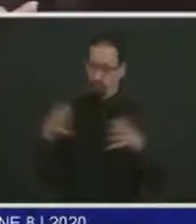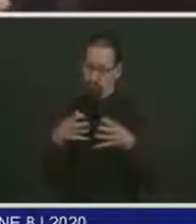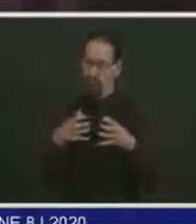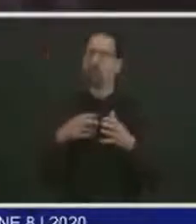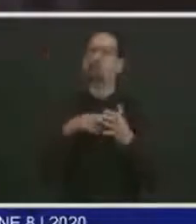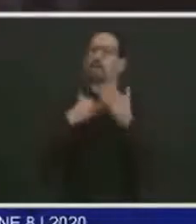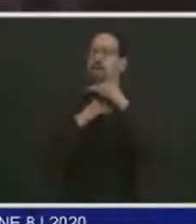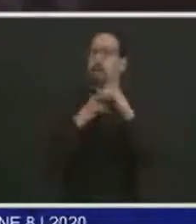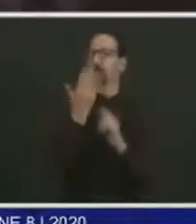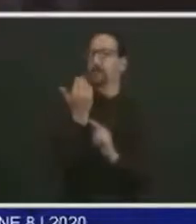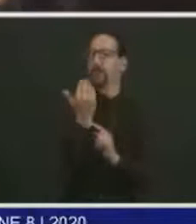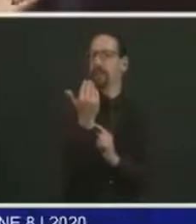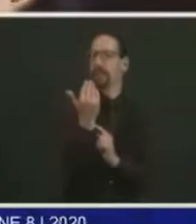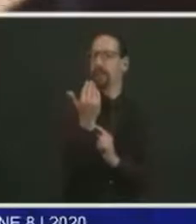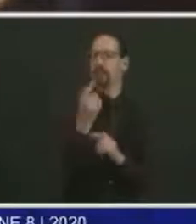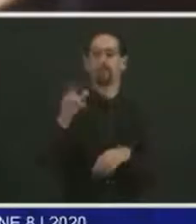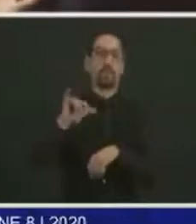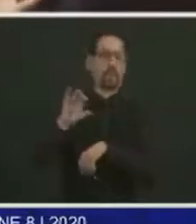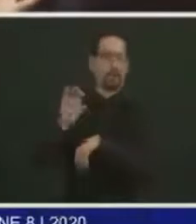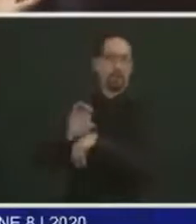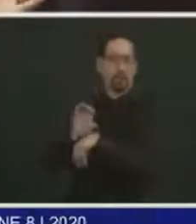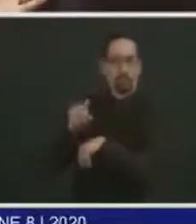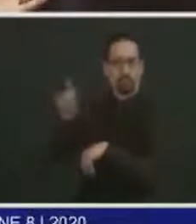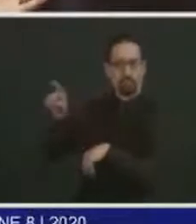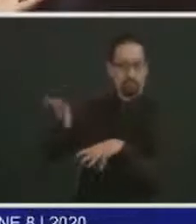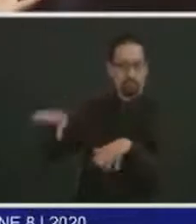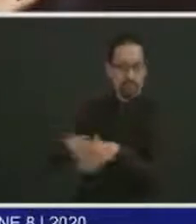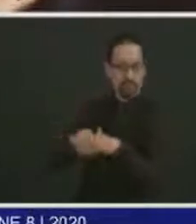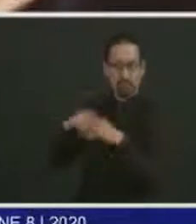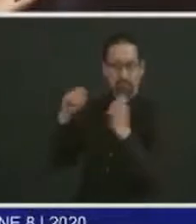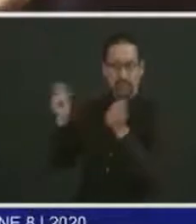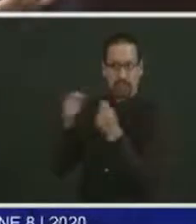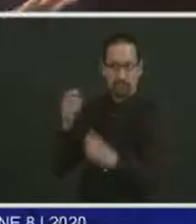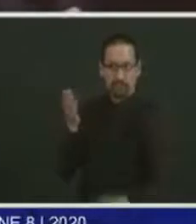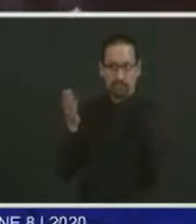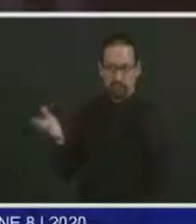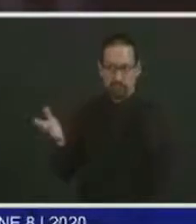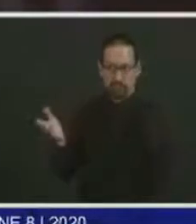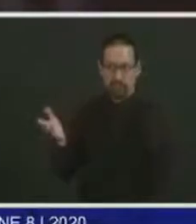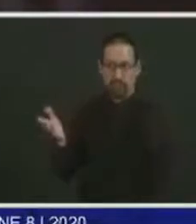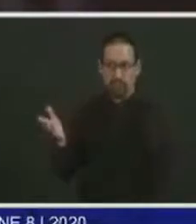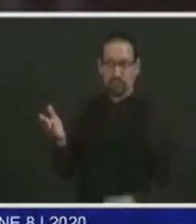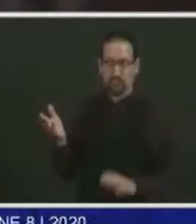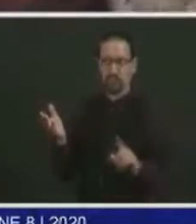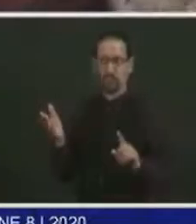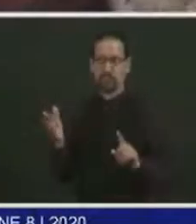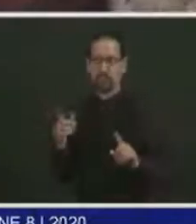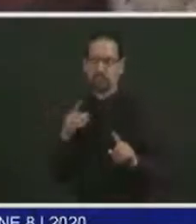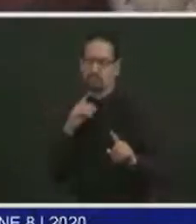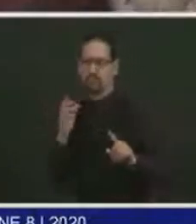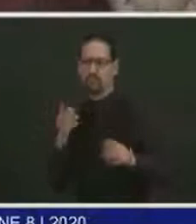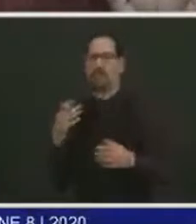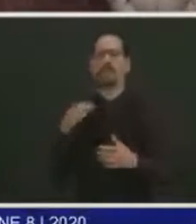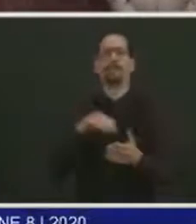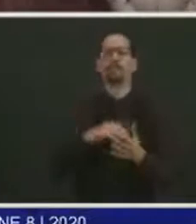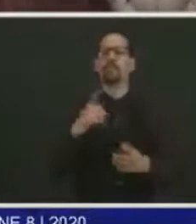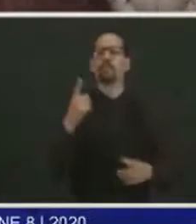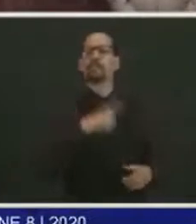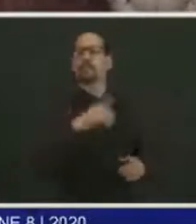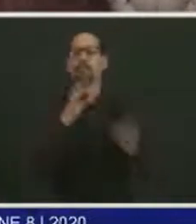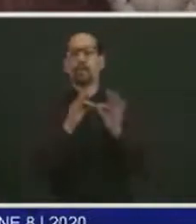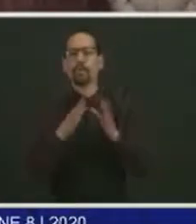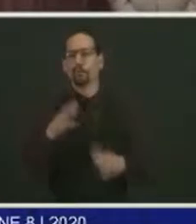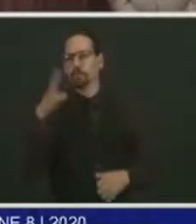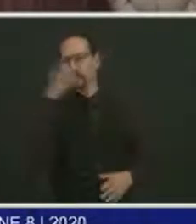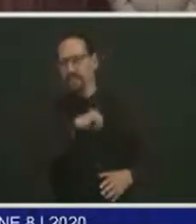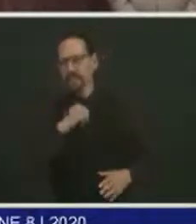a church, it can be 25%. Yeah, I don't know, Bill. But why would Commerce be involved? Because that's